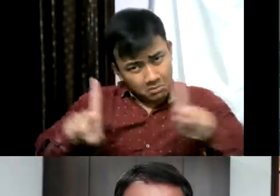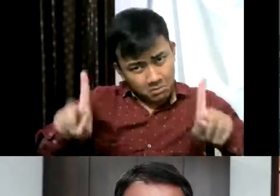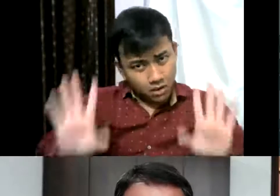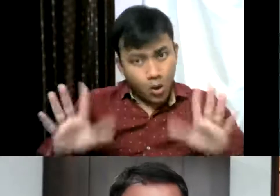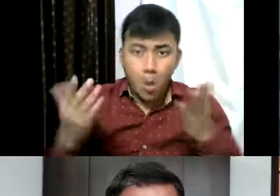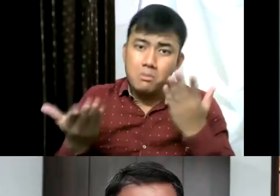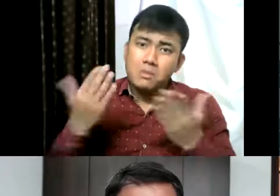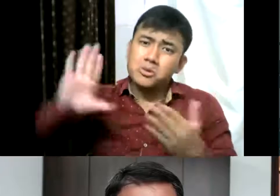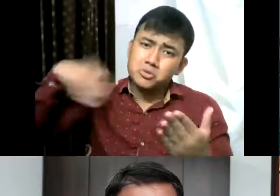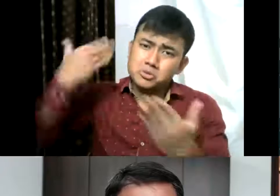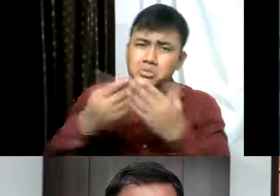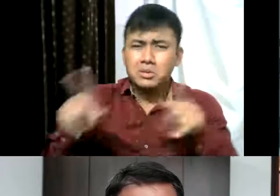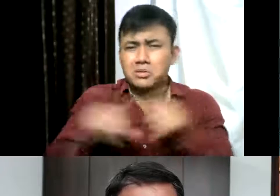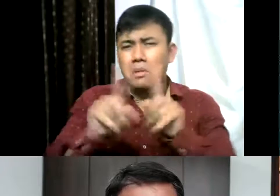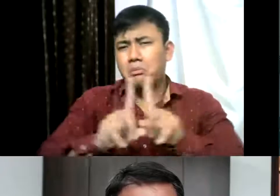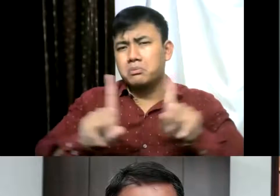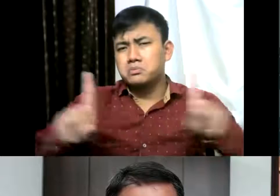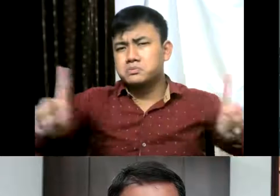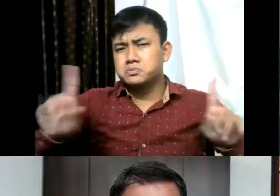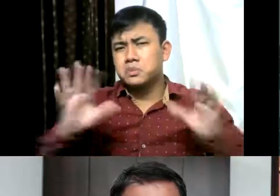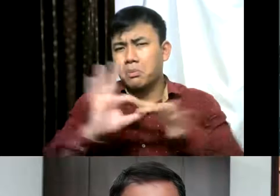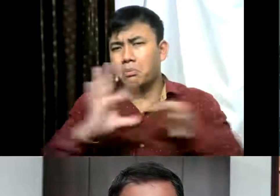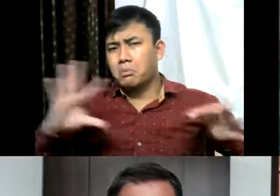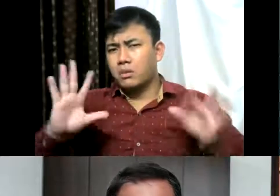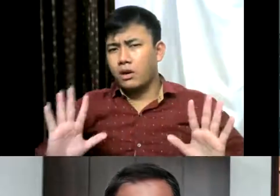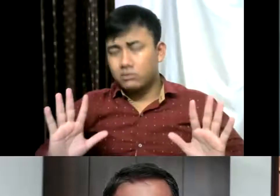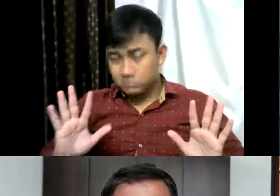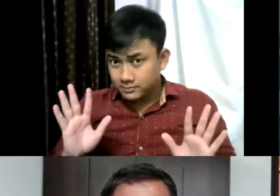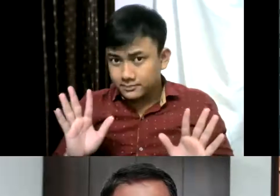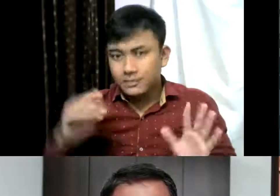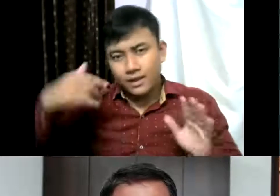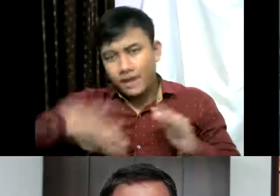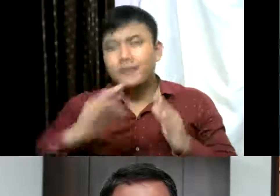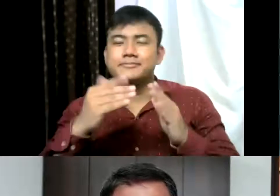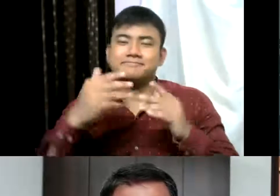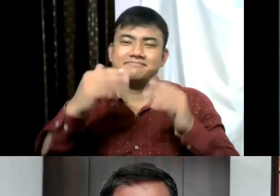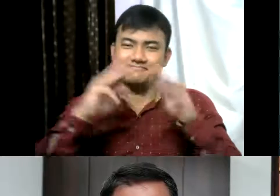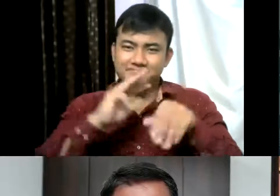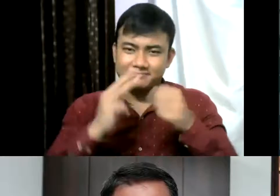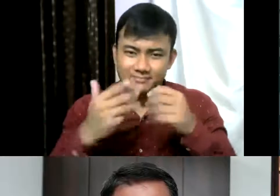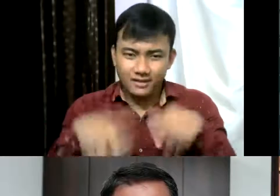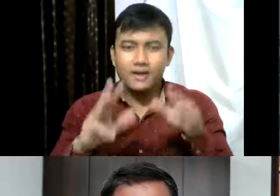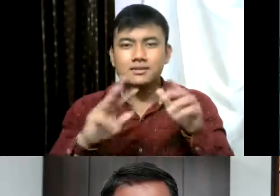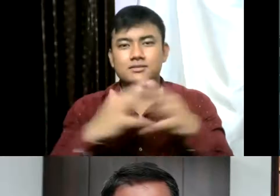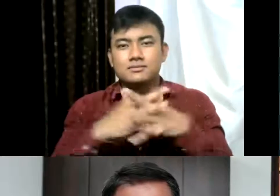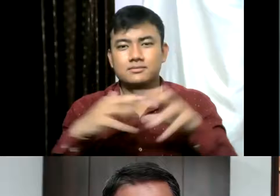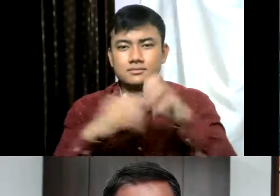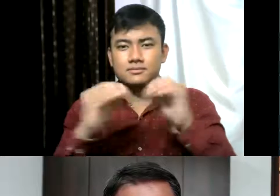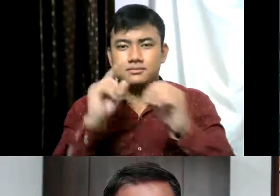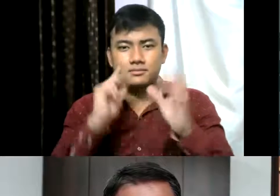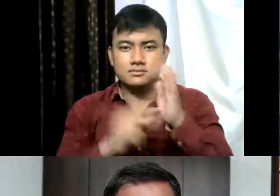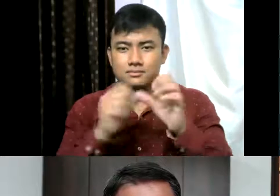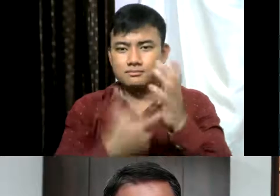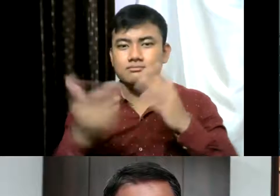social distanced? And that's something that I want to think through in this webinar, particularly that love often is seen as very radical,